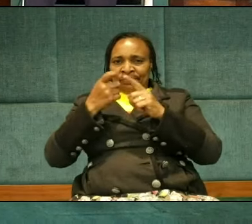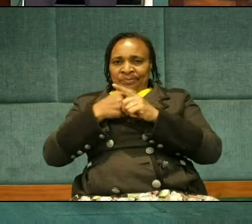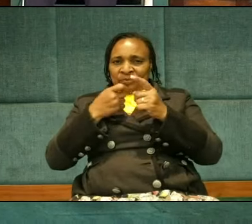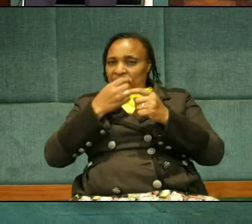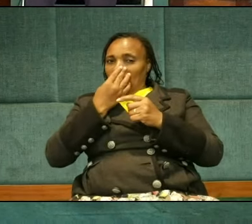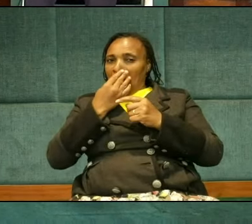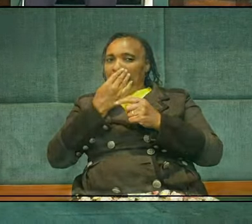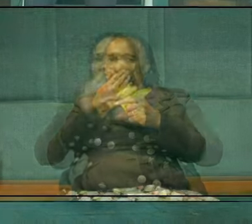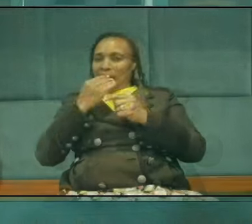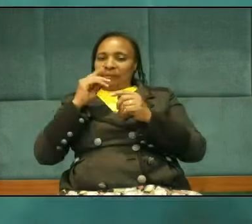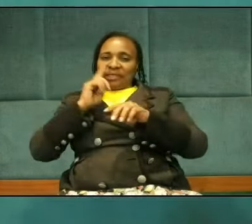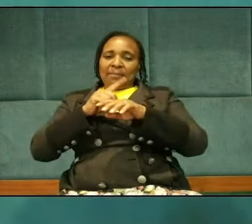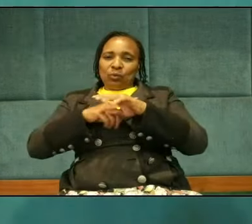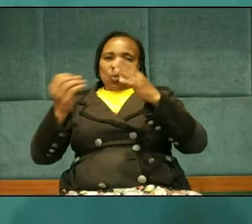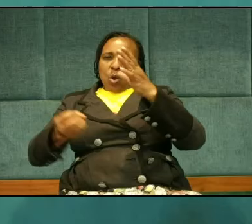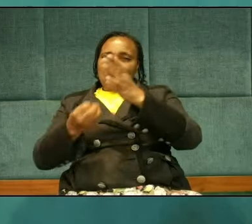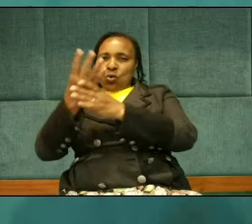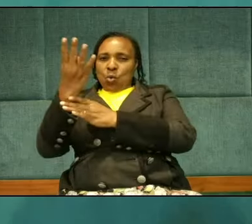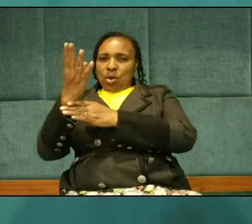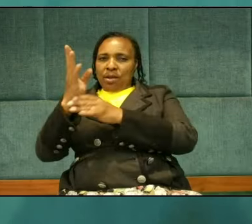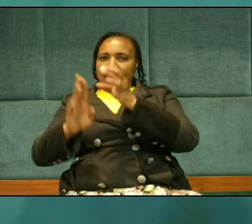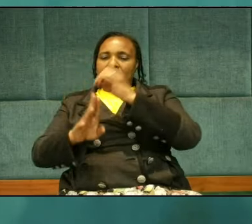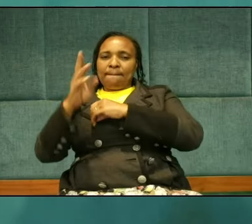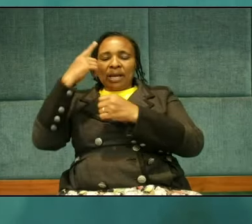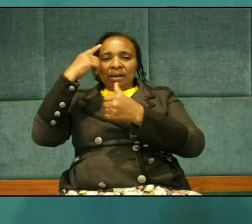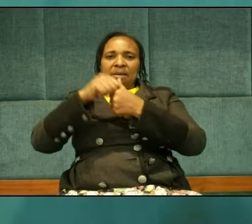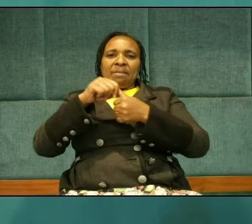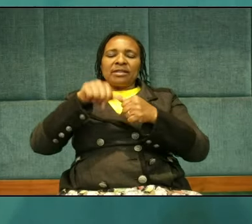from when we were growing up, I remember